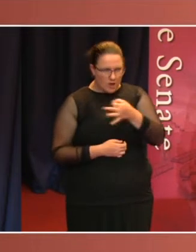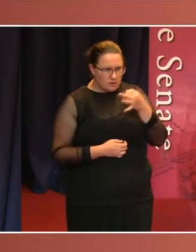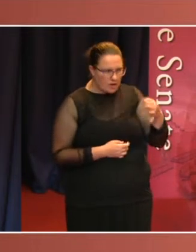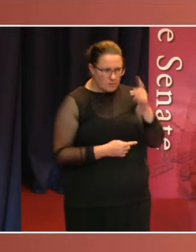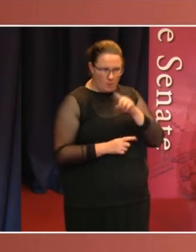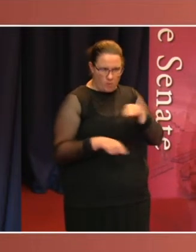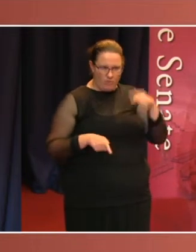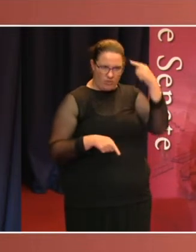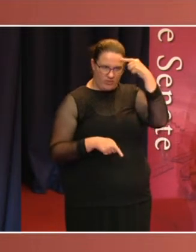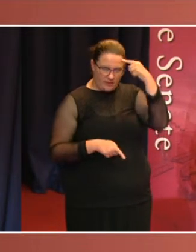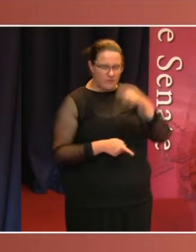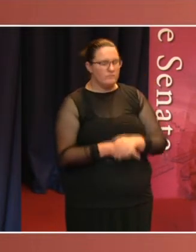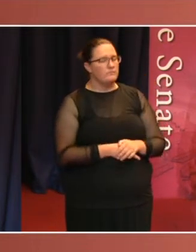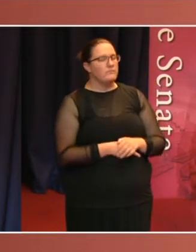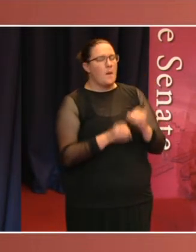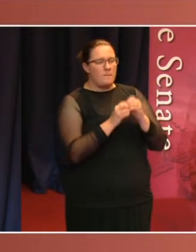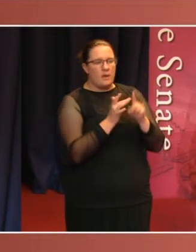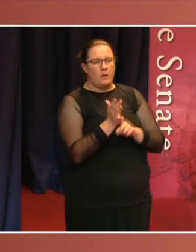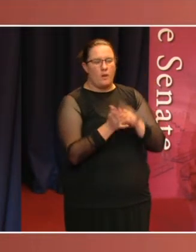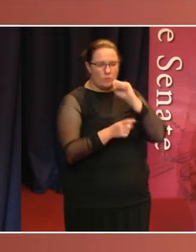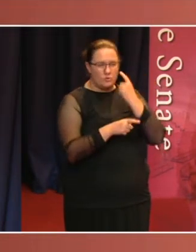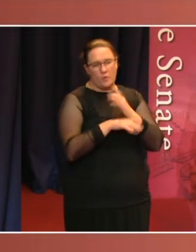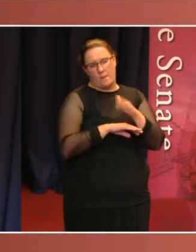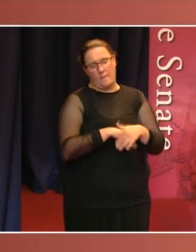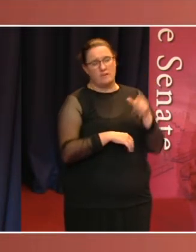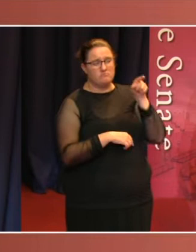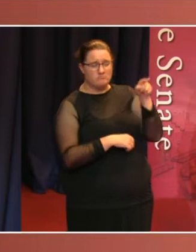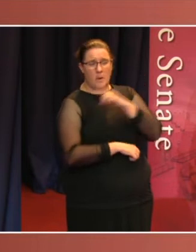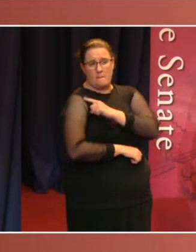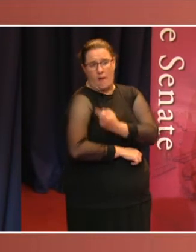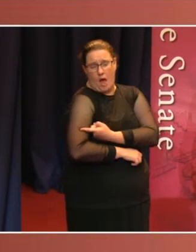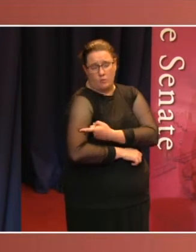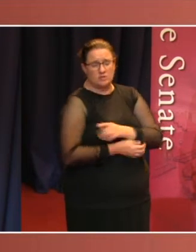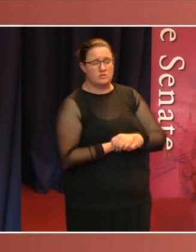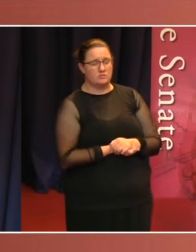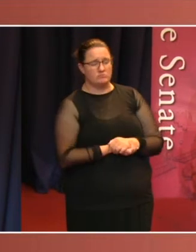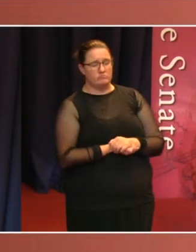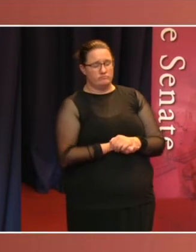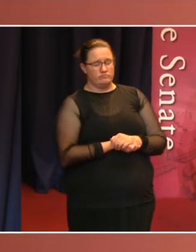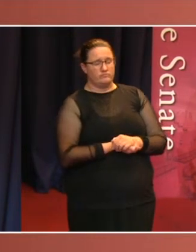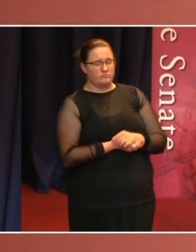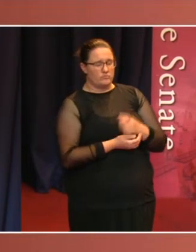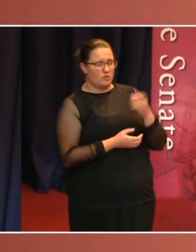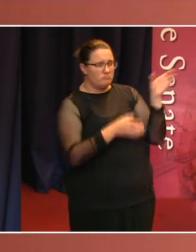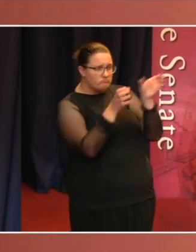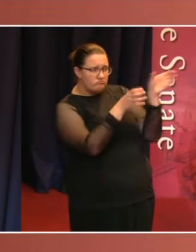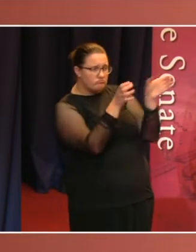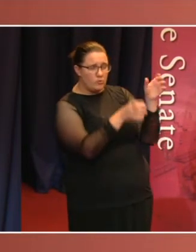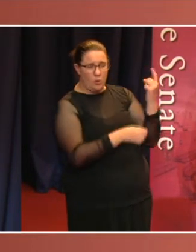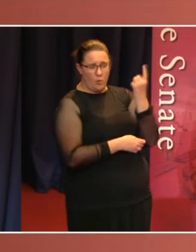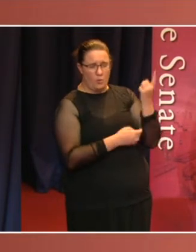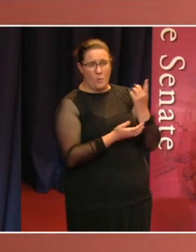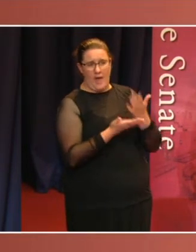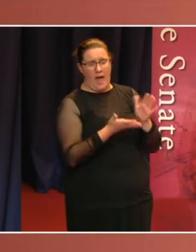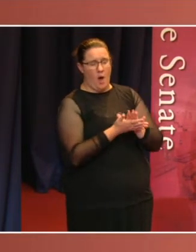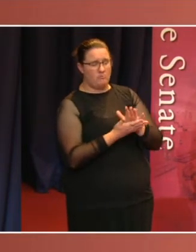you through the origins of the Senate's powers and the effects of proportional representation on its makeup and activities and a lovely quote